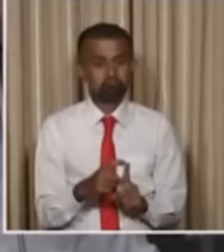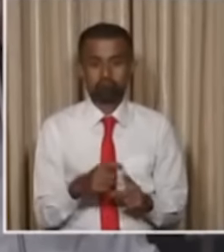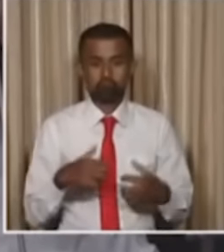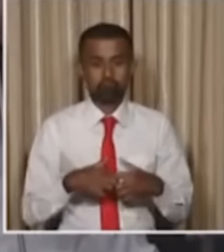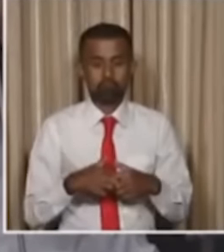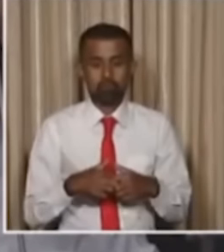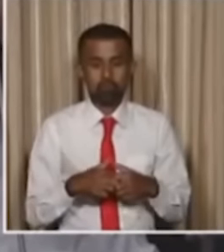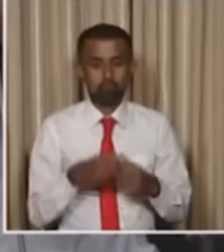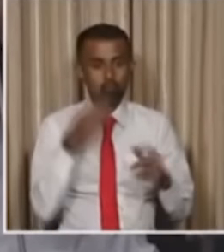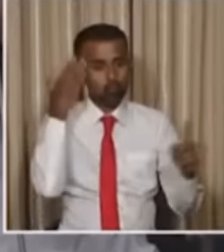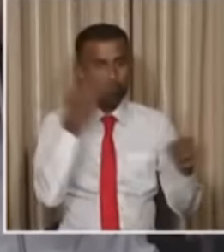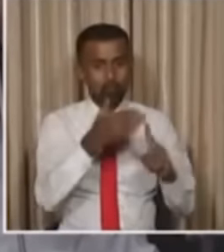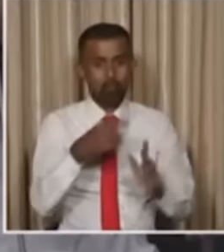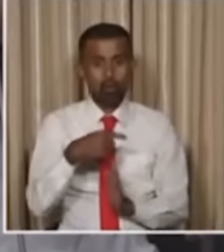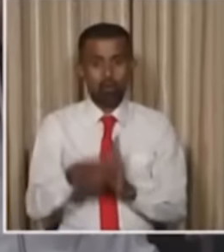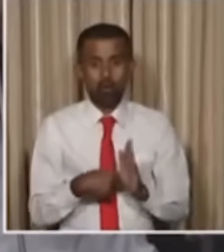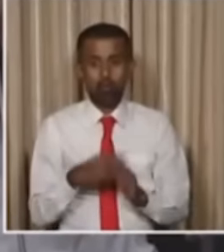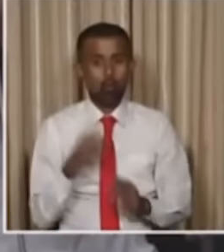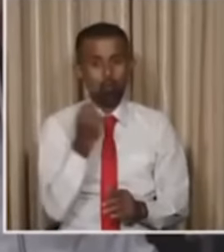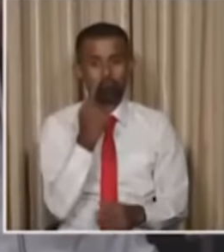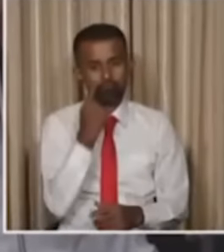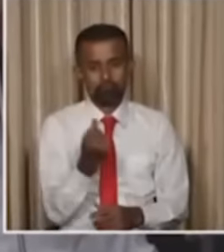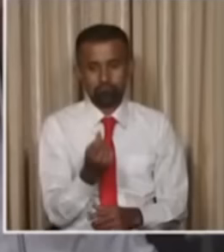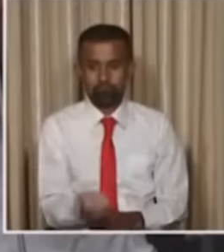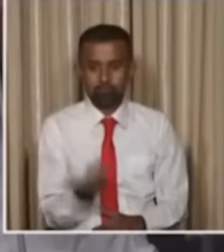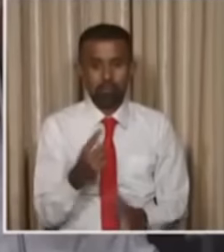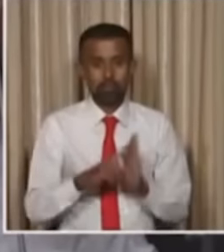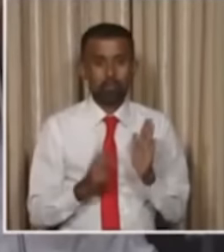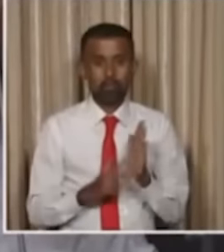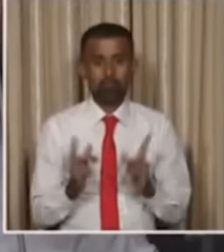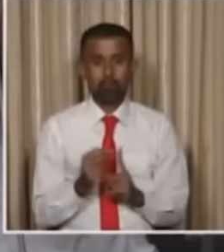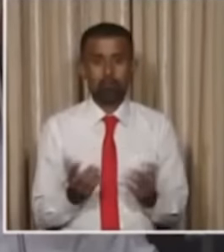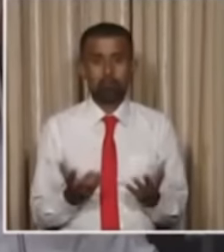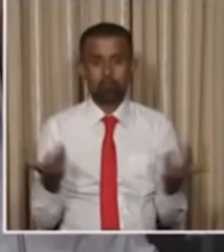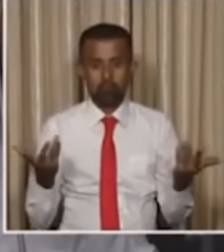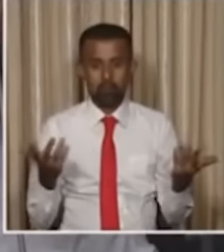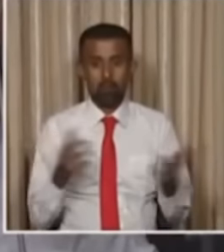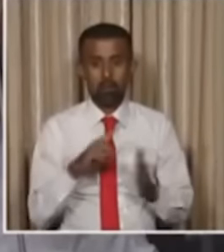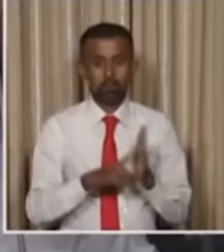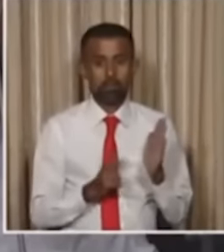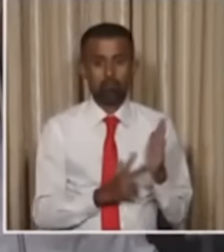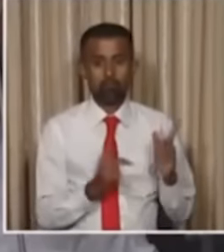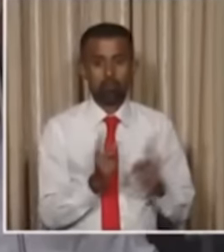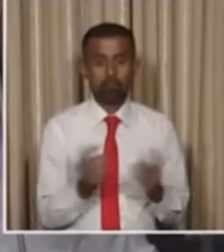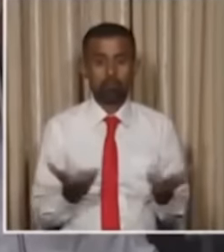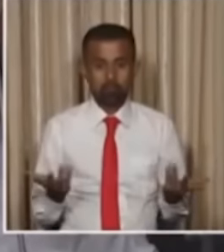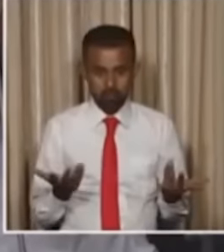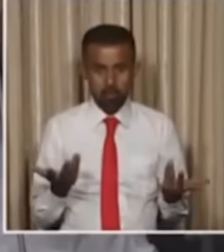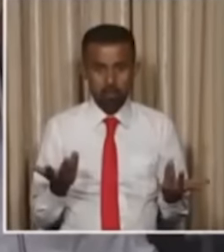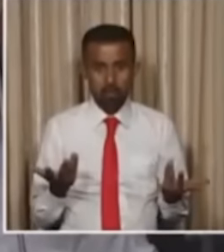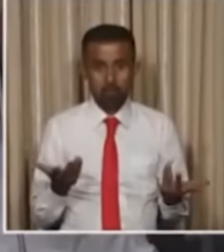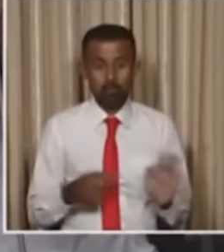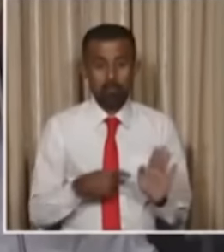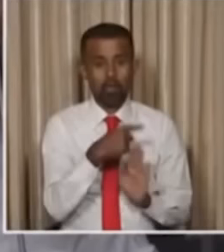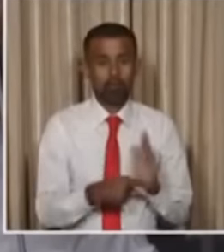karanawa sambandhen raten samavagan janata mukti peramunata beri una janata mukti peramunata beri una me